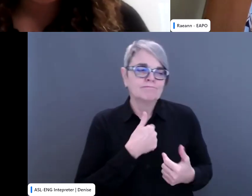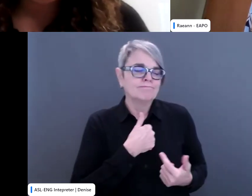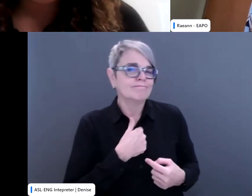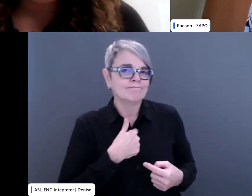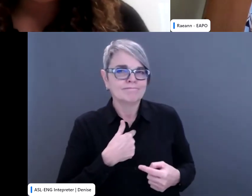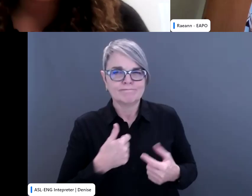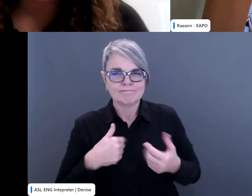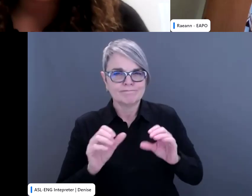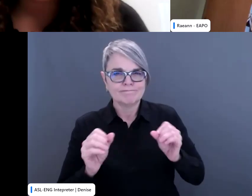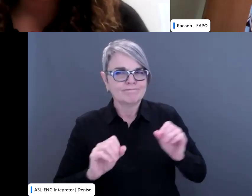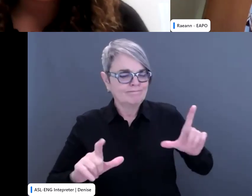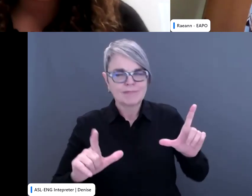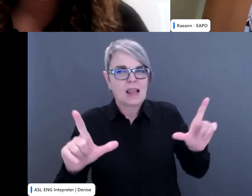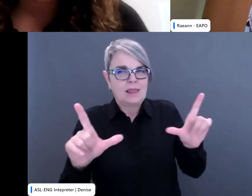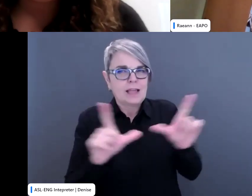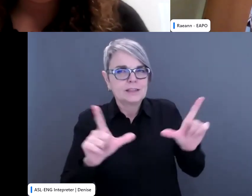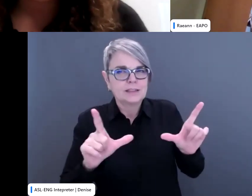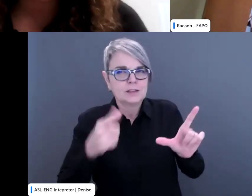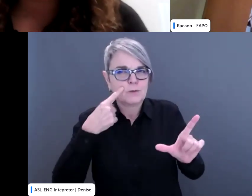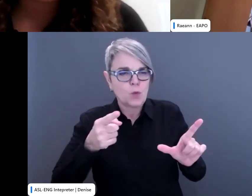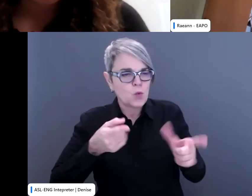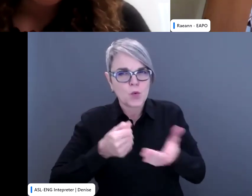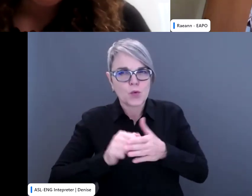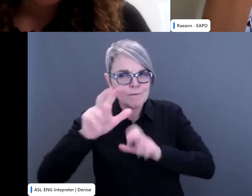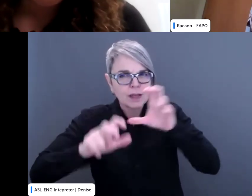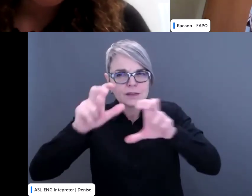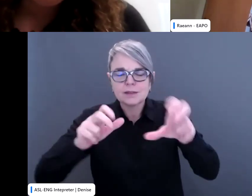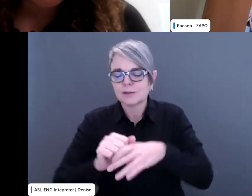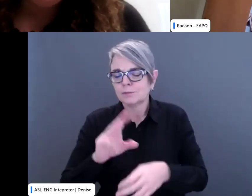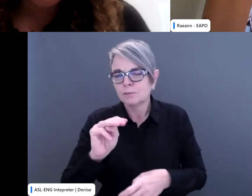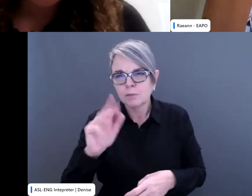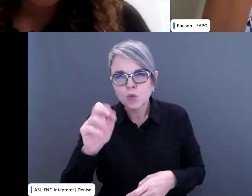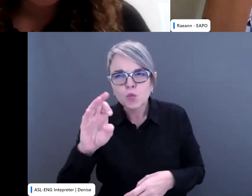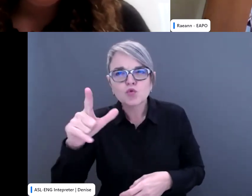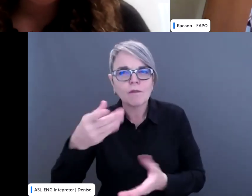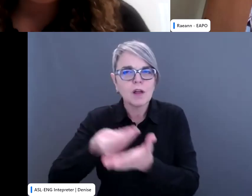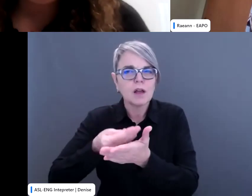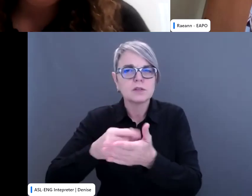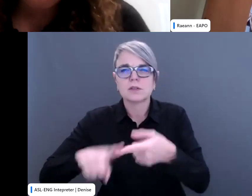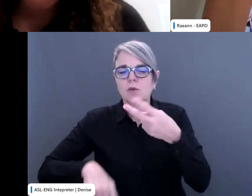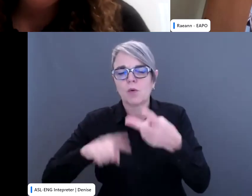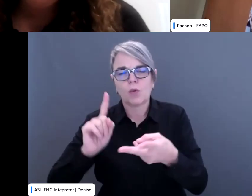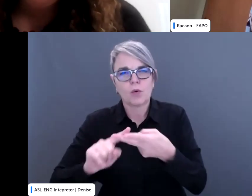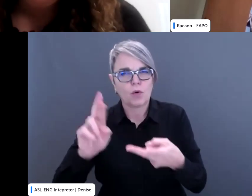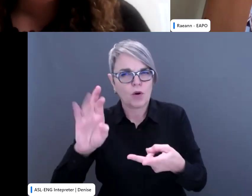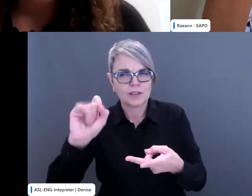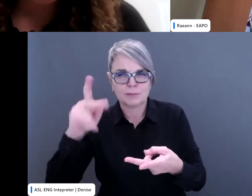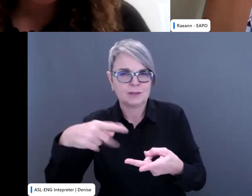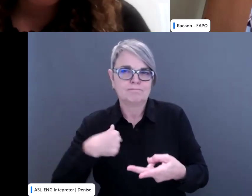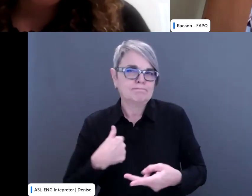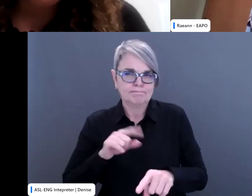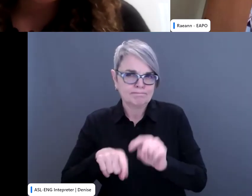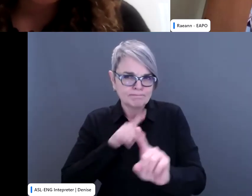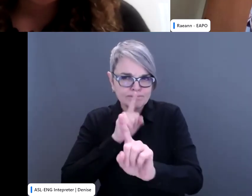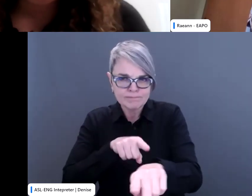like mutual funds and things like that and the RSP. So I'm not going to speak on that. What I